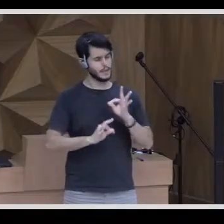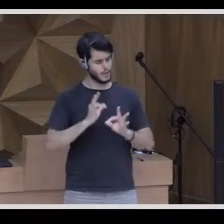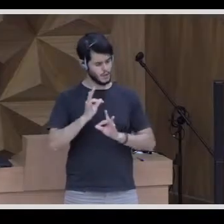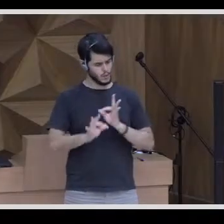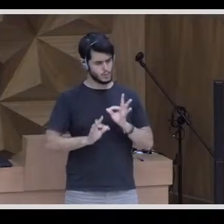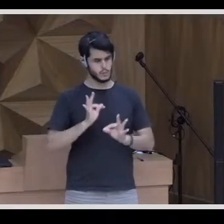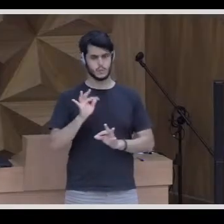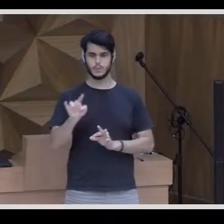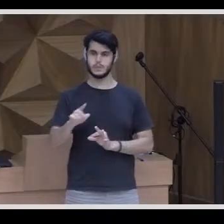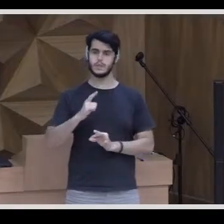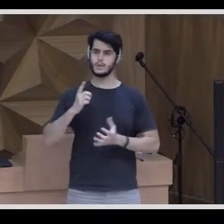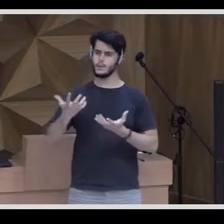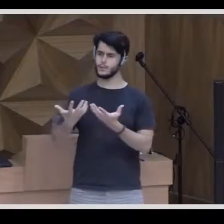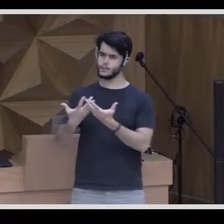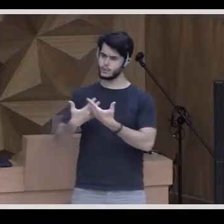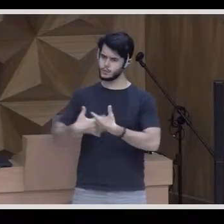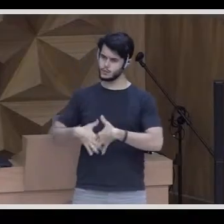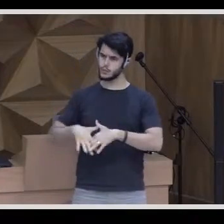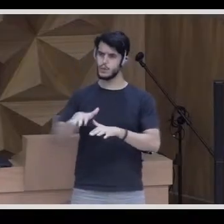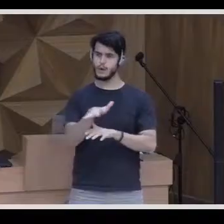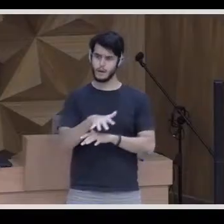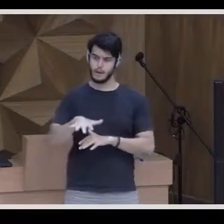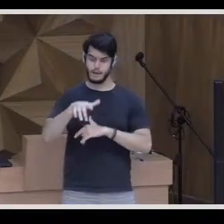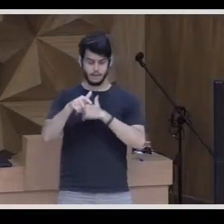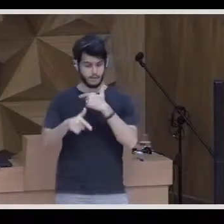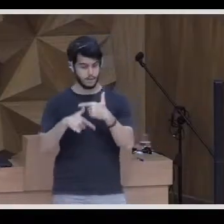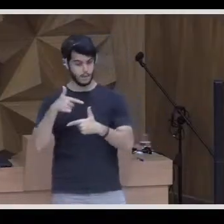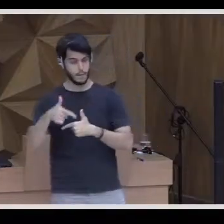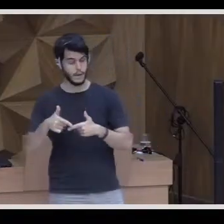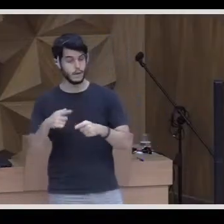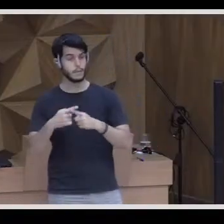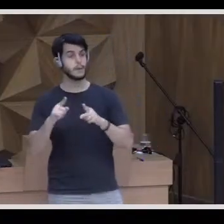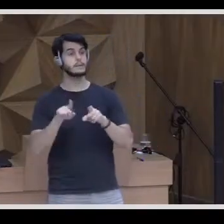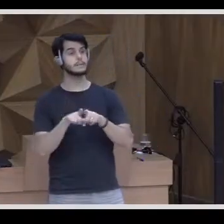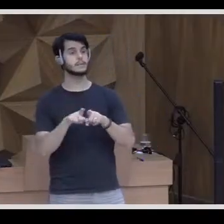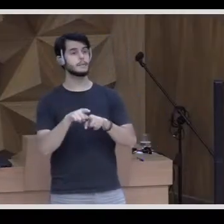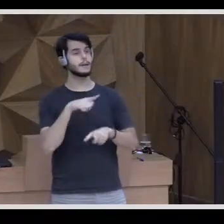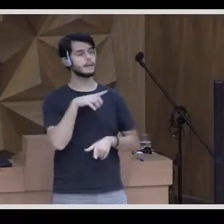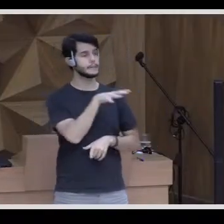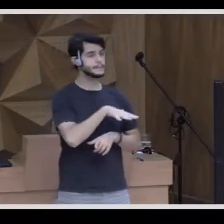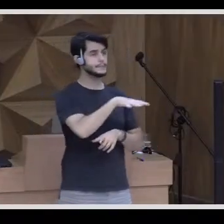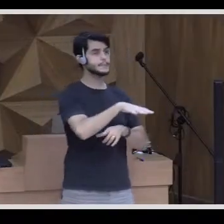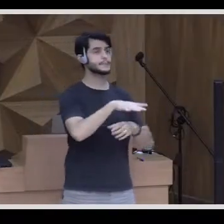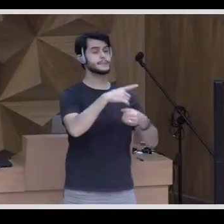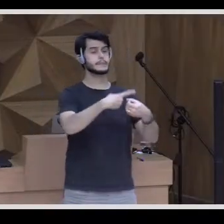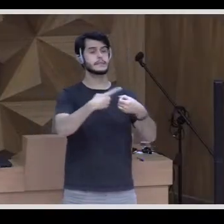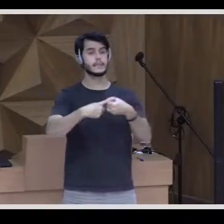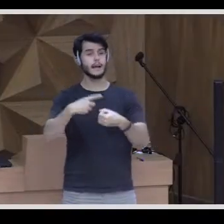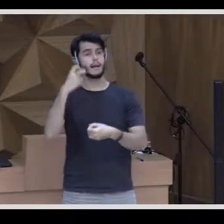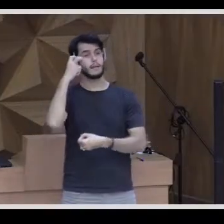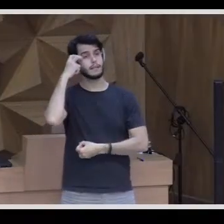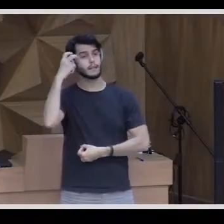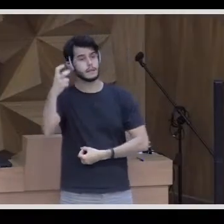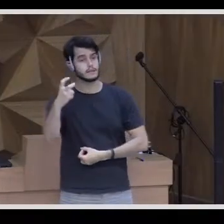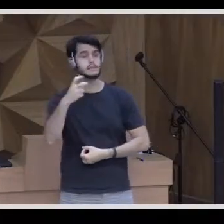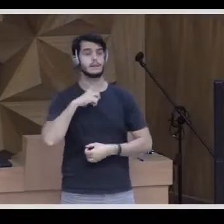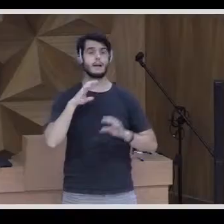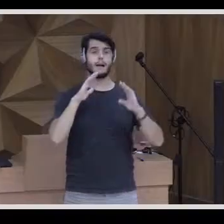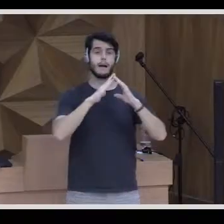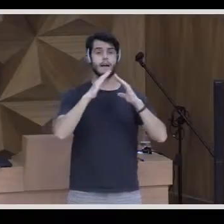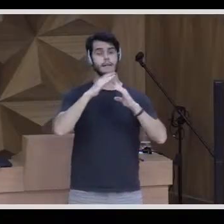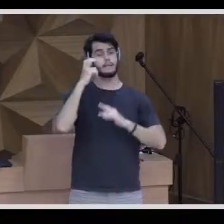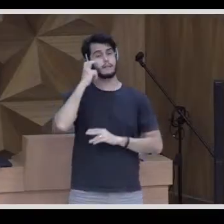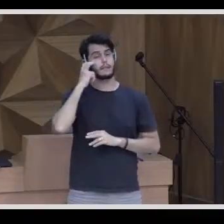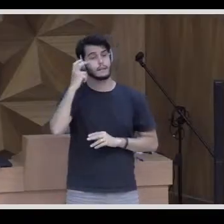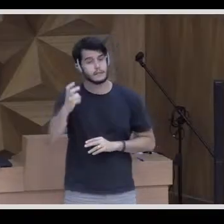whole range of different environments, smart cities and smart homes, and really kind of immersing ourselves into that literature And then we